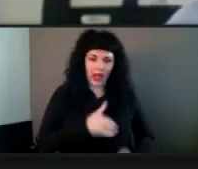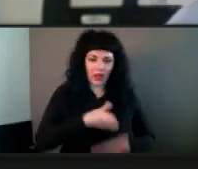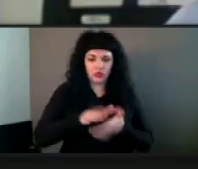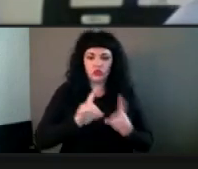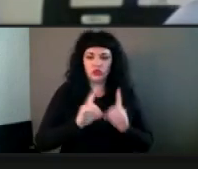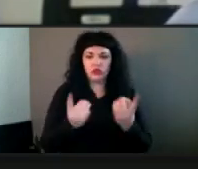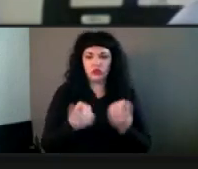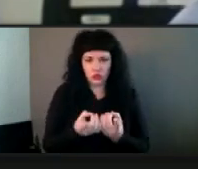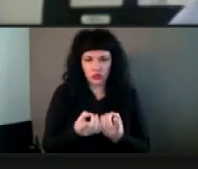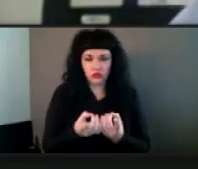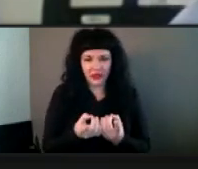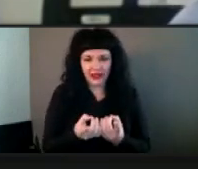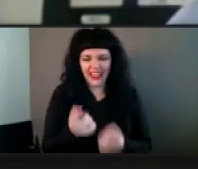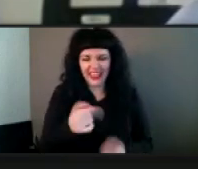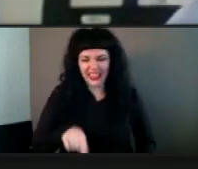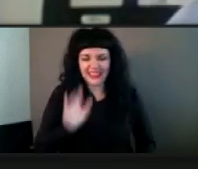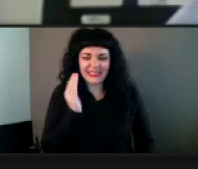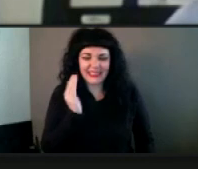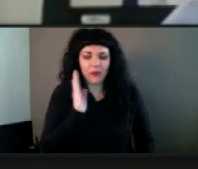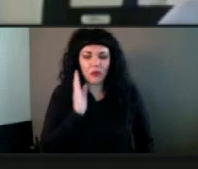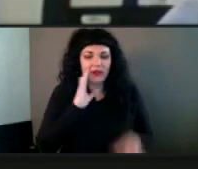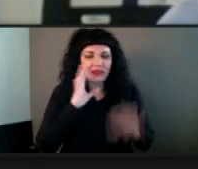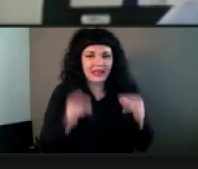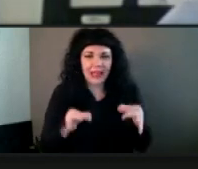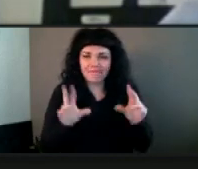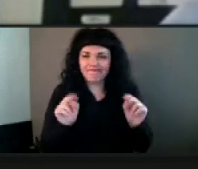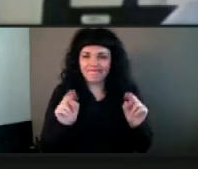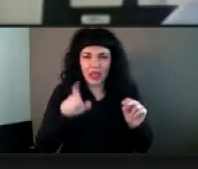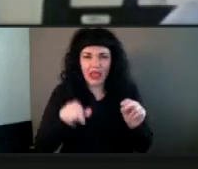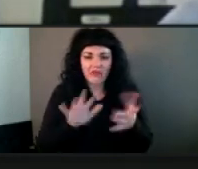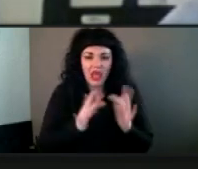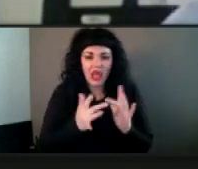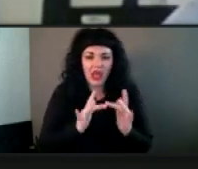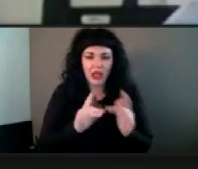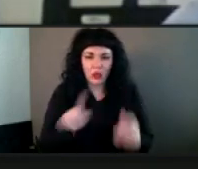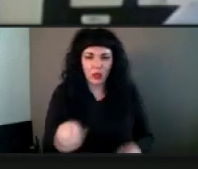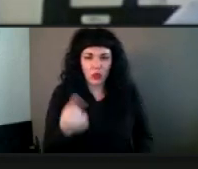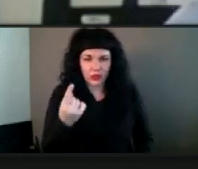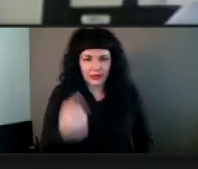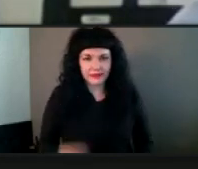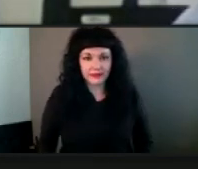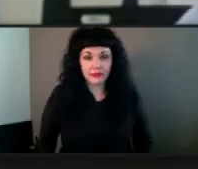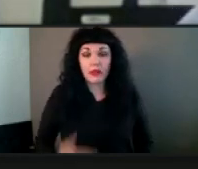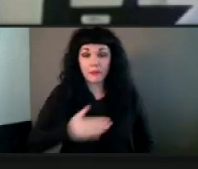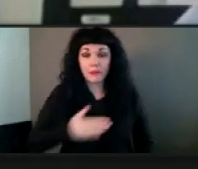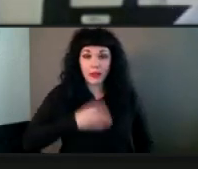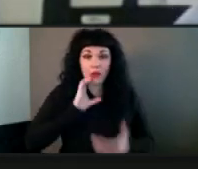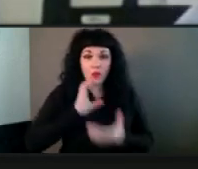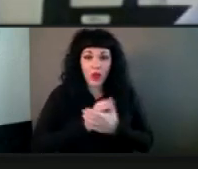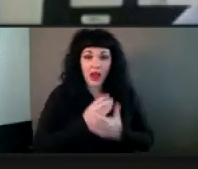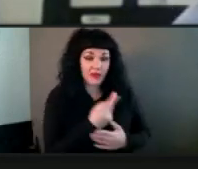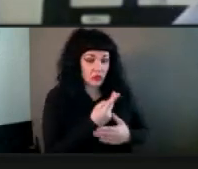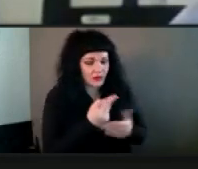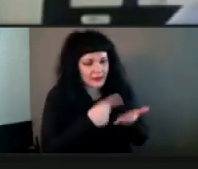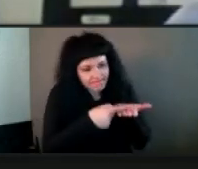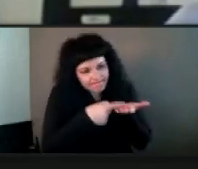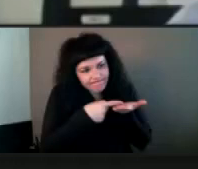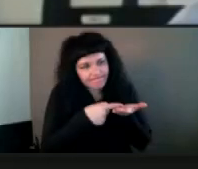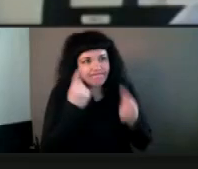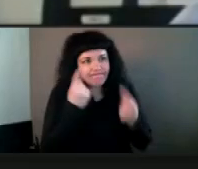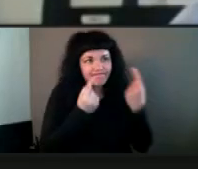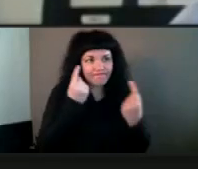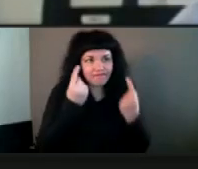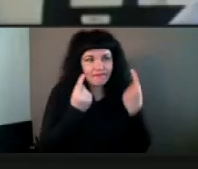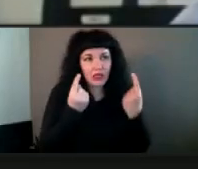time. So it was something we, my wife and I had highly considered, but it looks like that's not going to